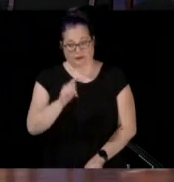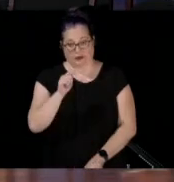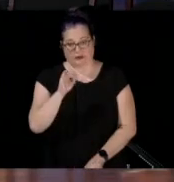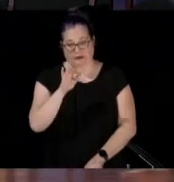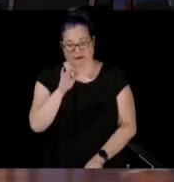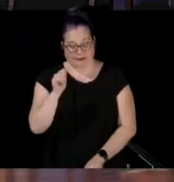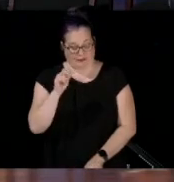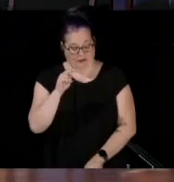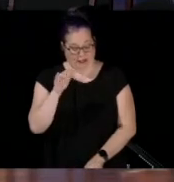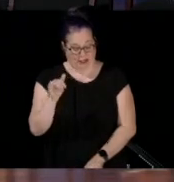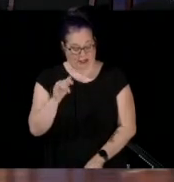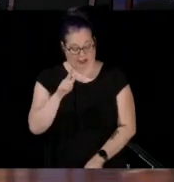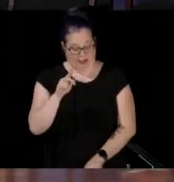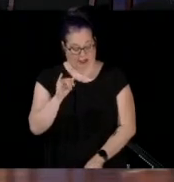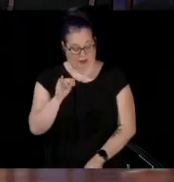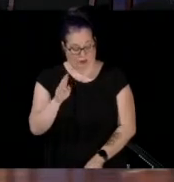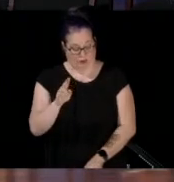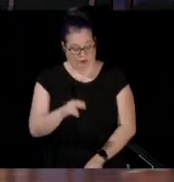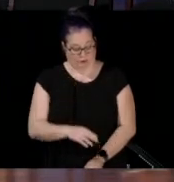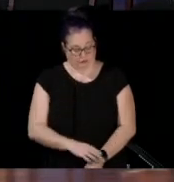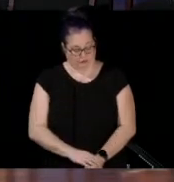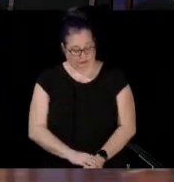Tiffany Liu.